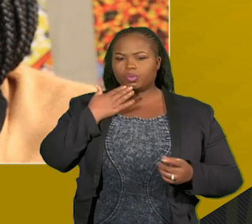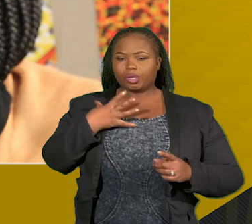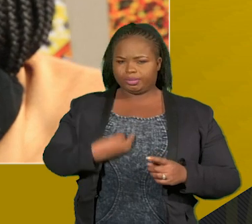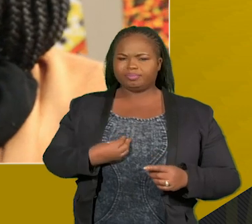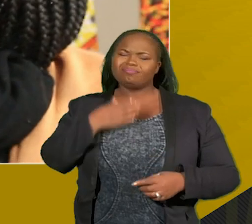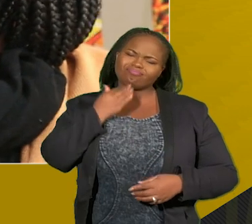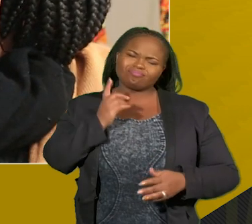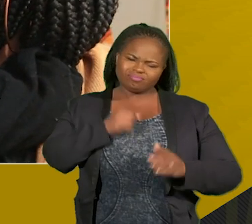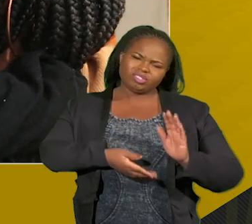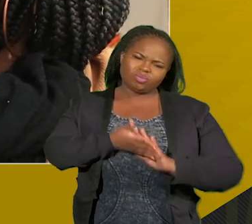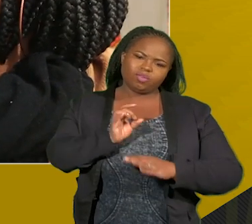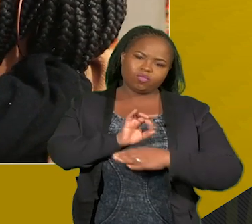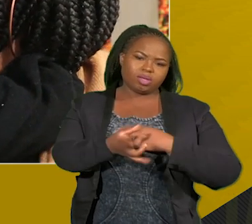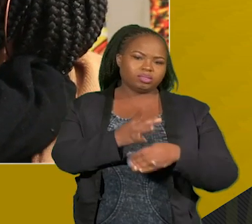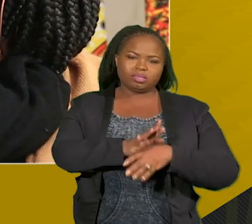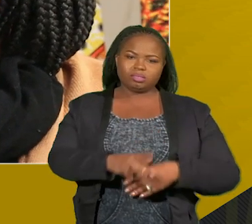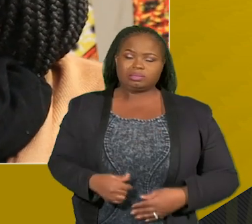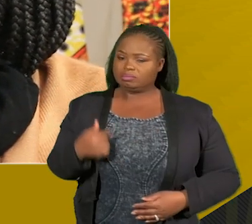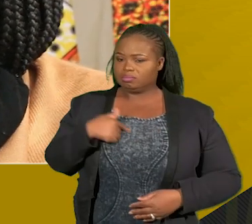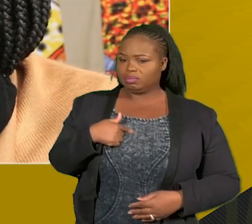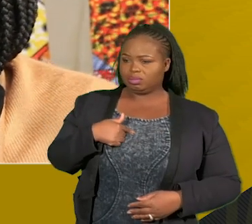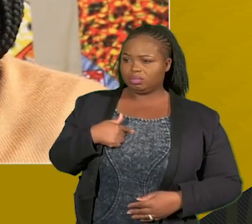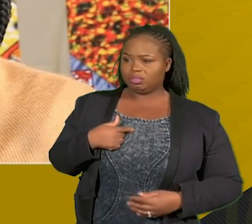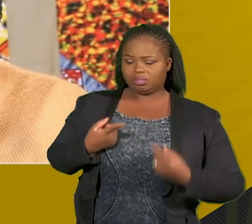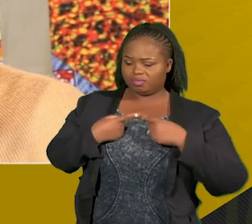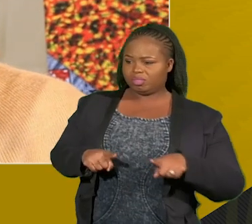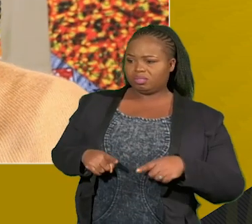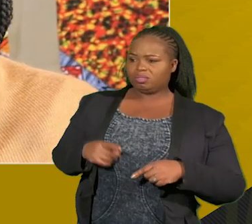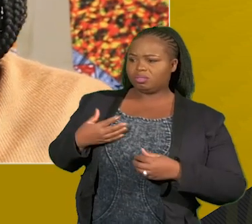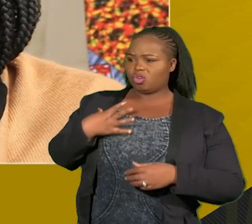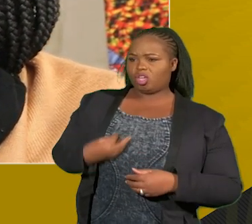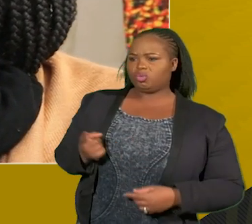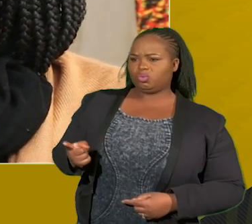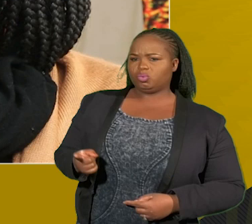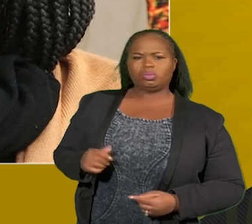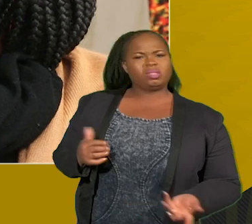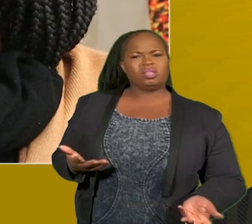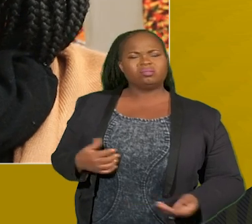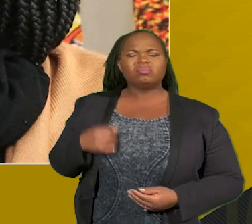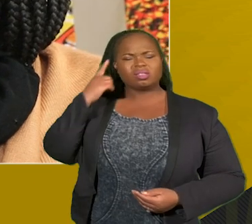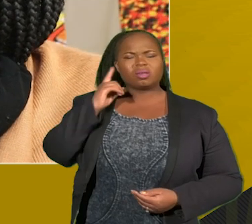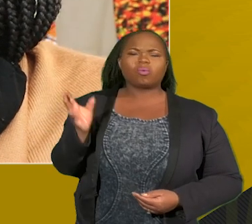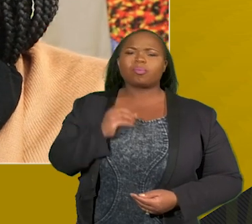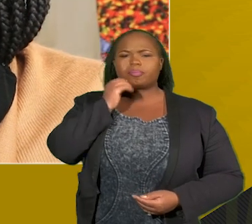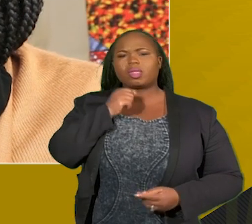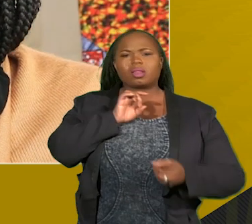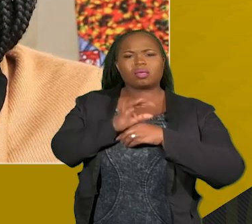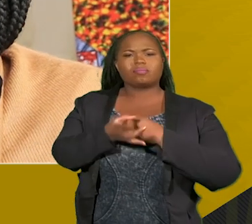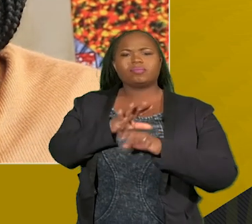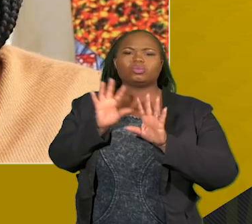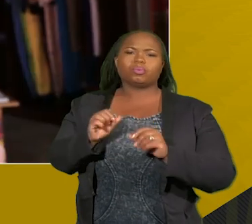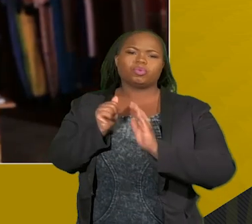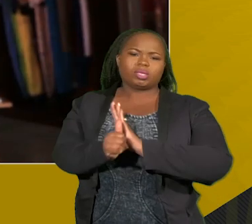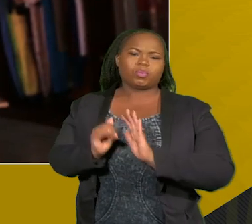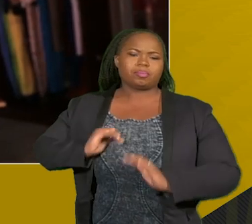counseling, because I mean, I'm not the person who hurt you before. So I think good men should go for counseling and stop killing